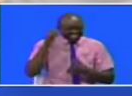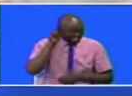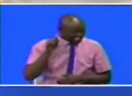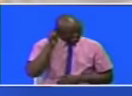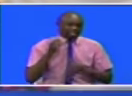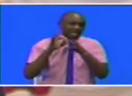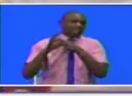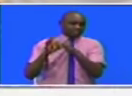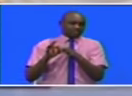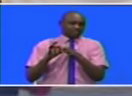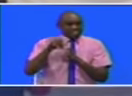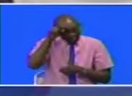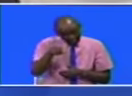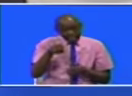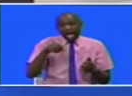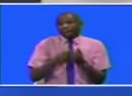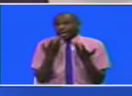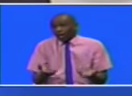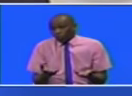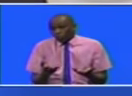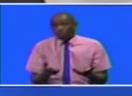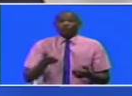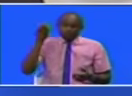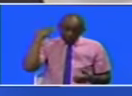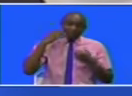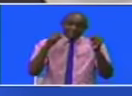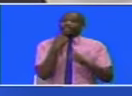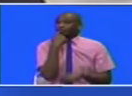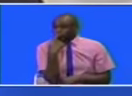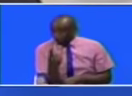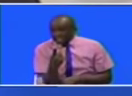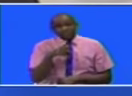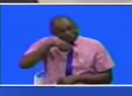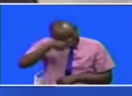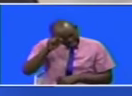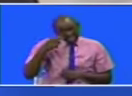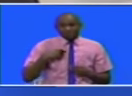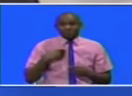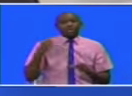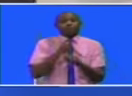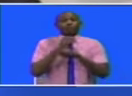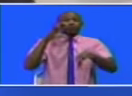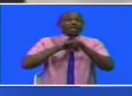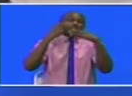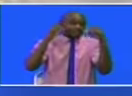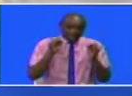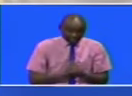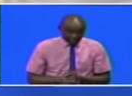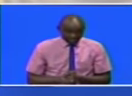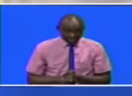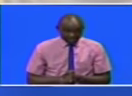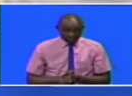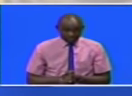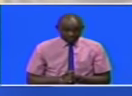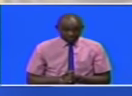tradition. If this was the case, then former President Moi would not have gotten the presidency. Kigamak